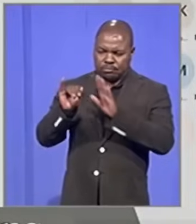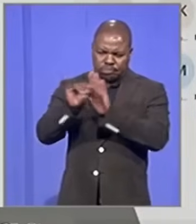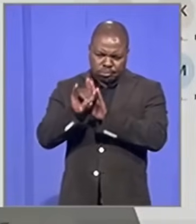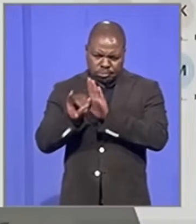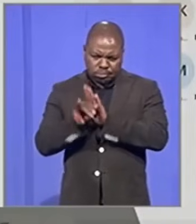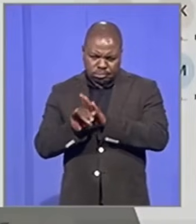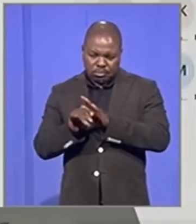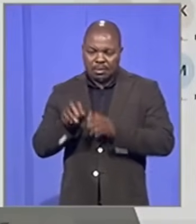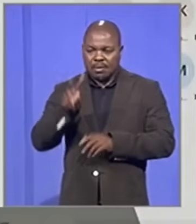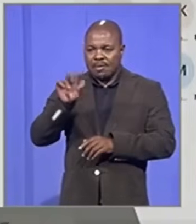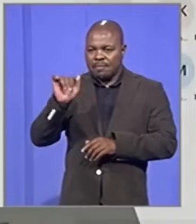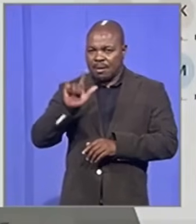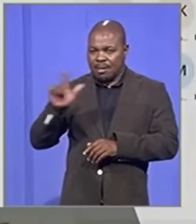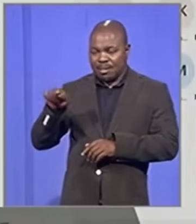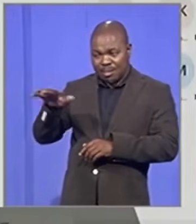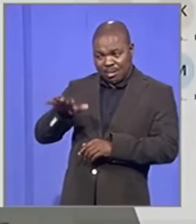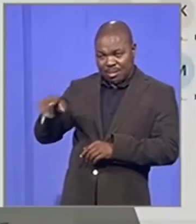issues with VAL to be